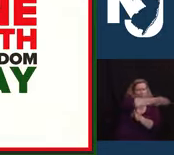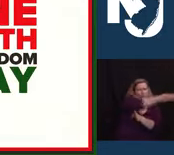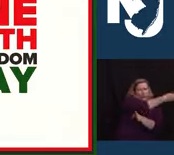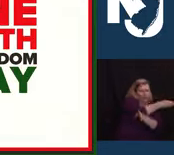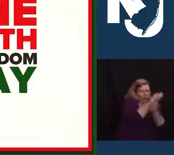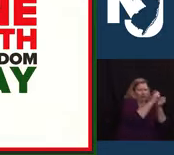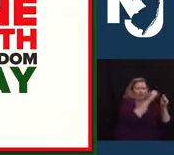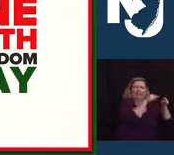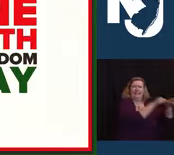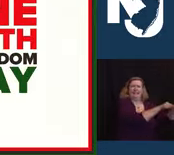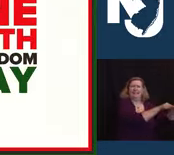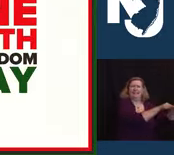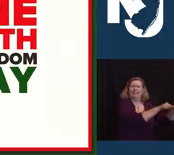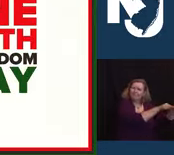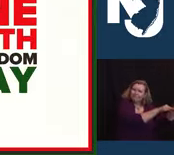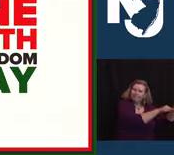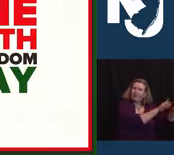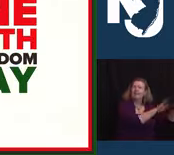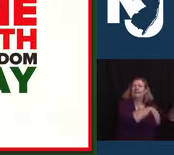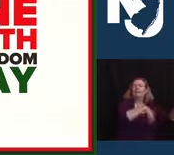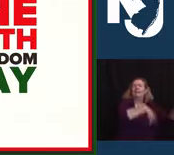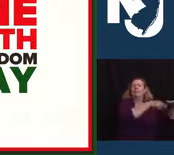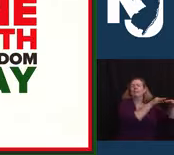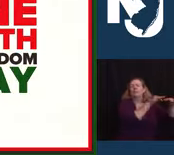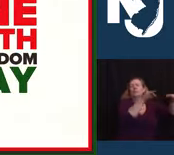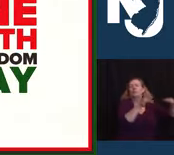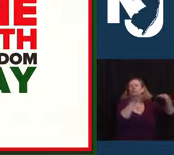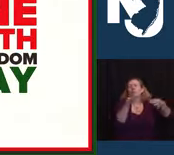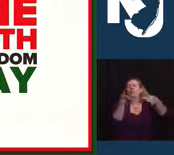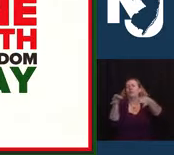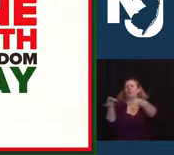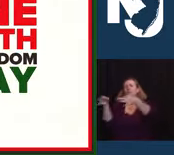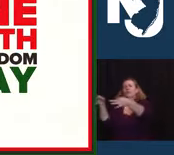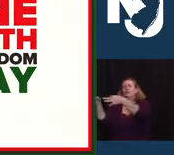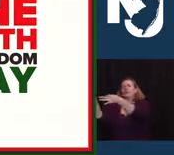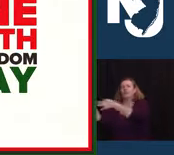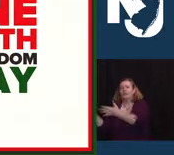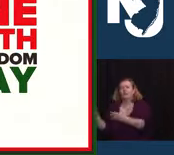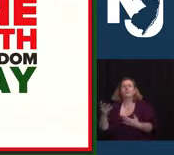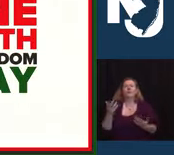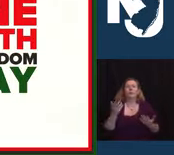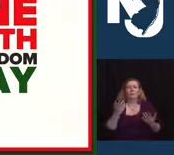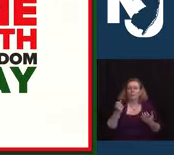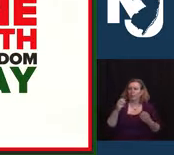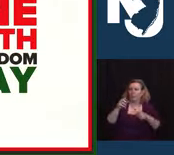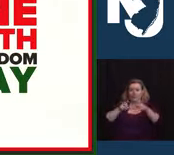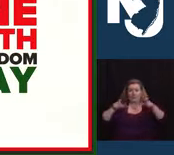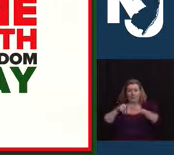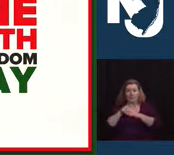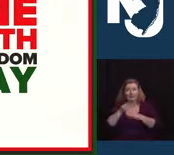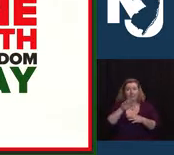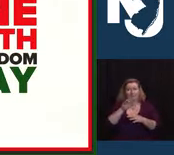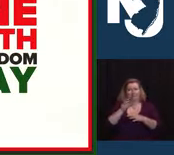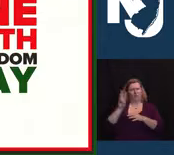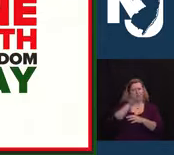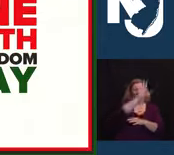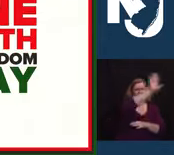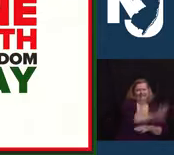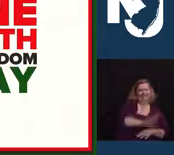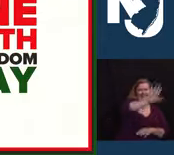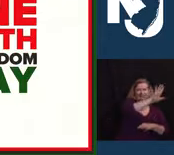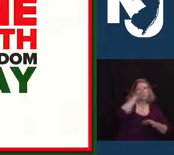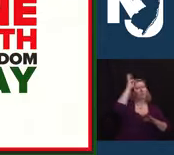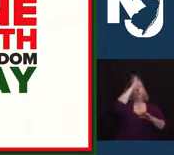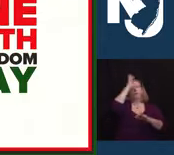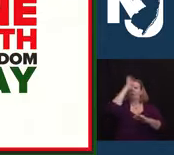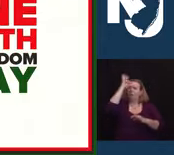Imagine the people General Granger addressed did not even know they had been free for 2.5 years. And for many